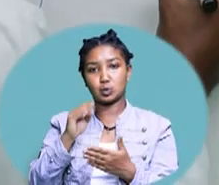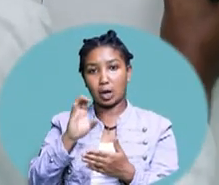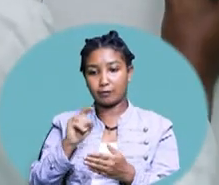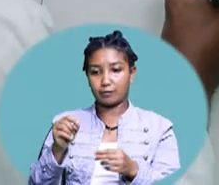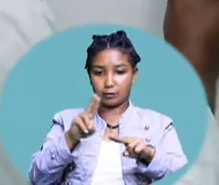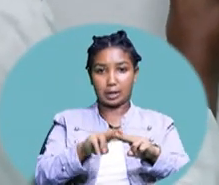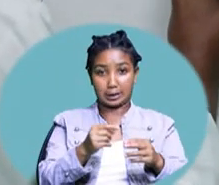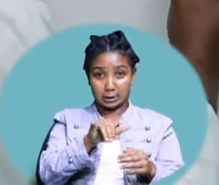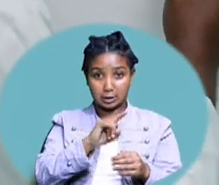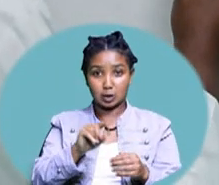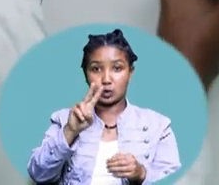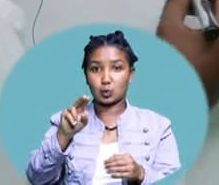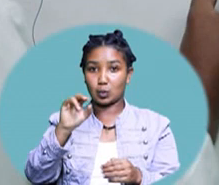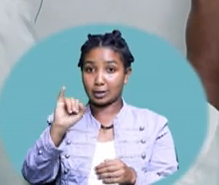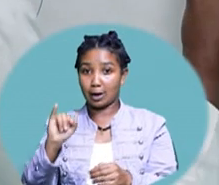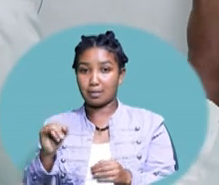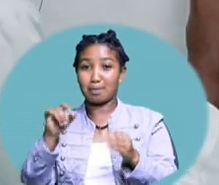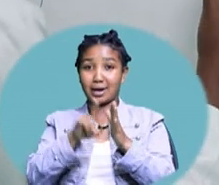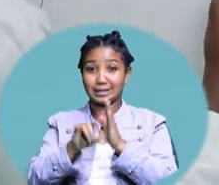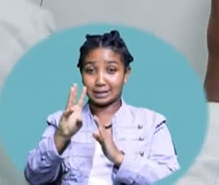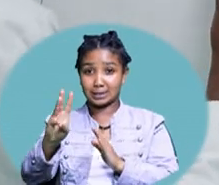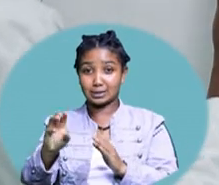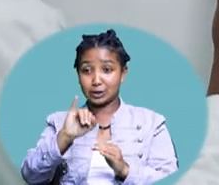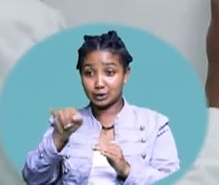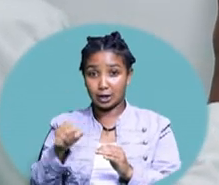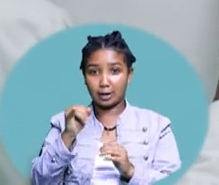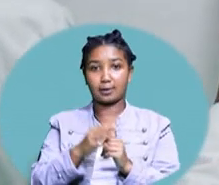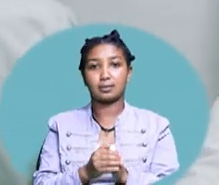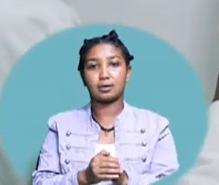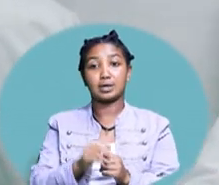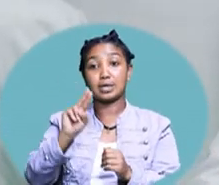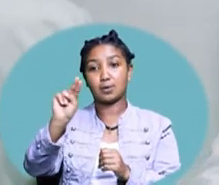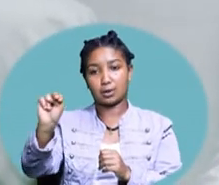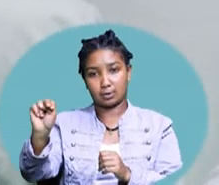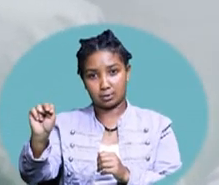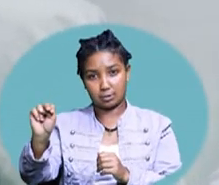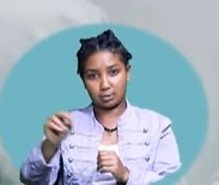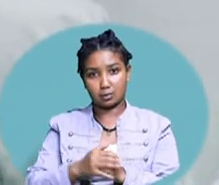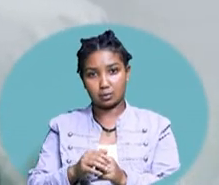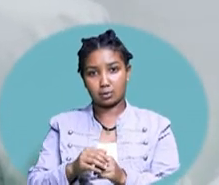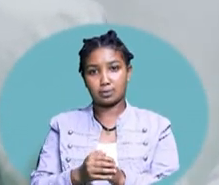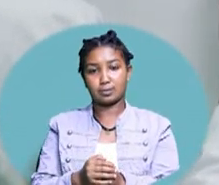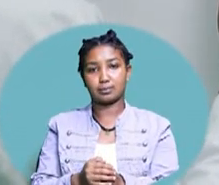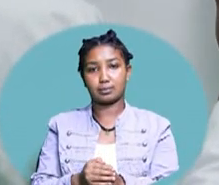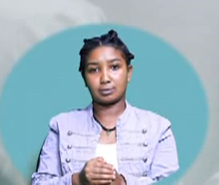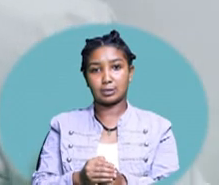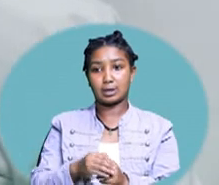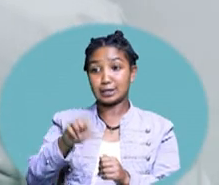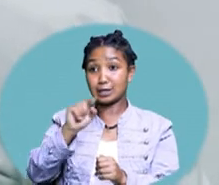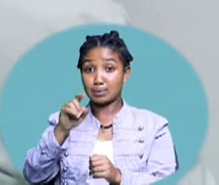First, force is given, vectorial form. Therefore, you should have to put it like this. 2 in the I minus